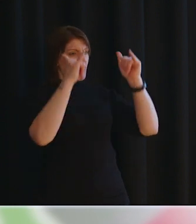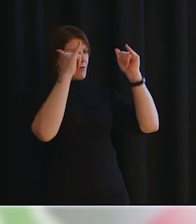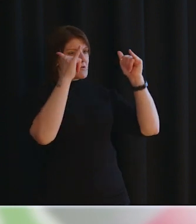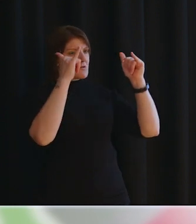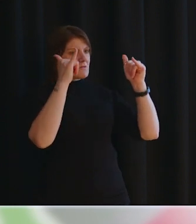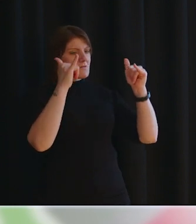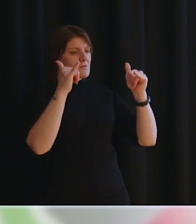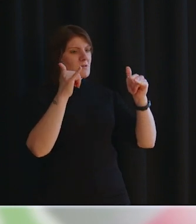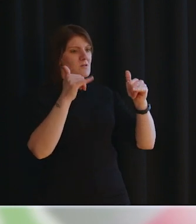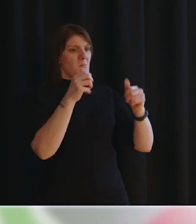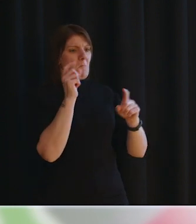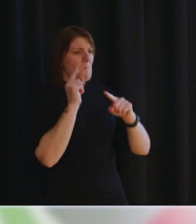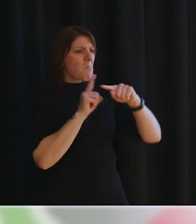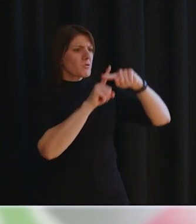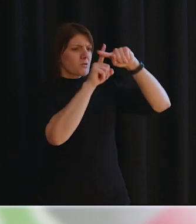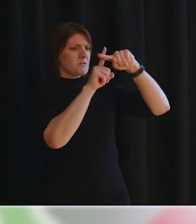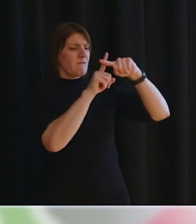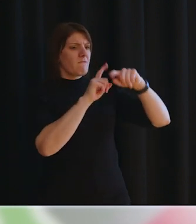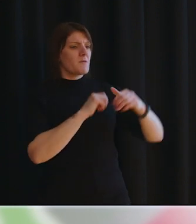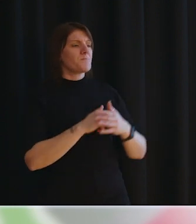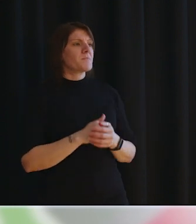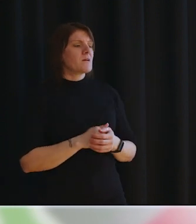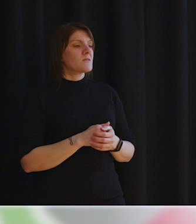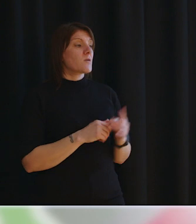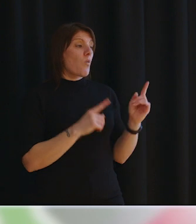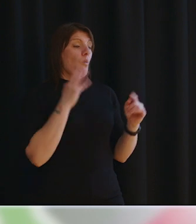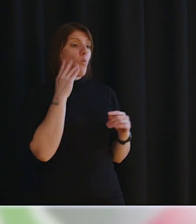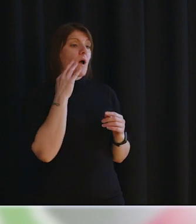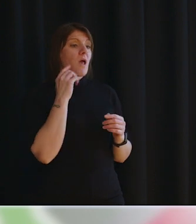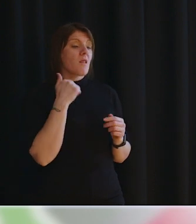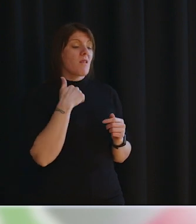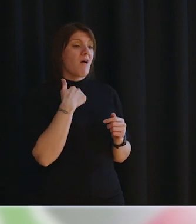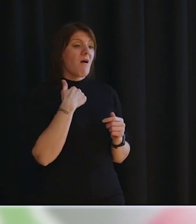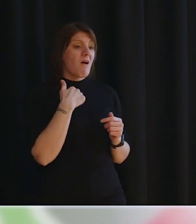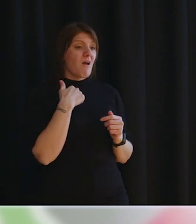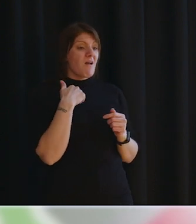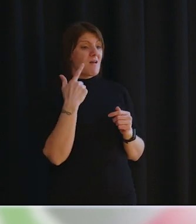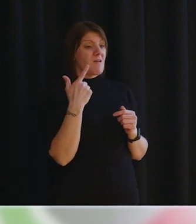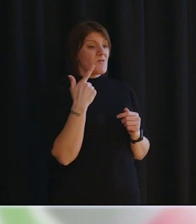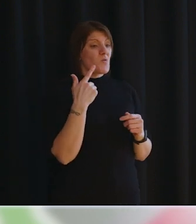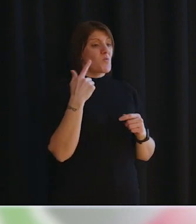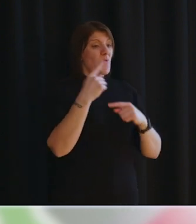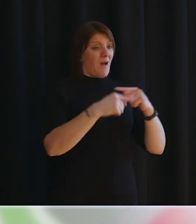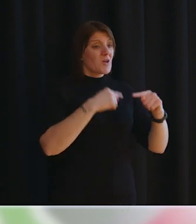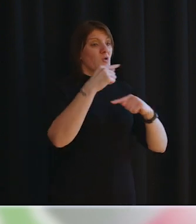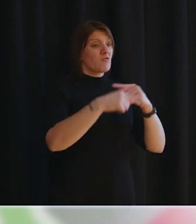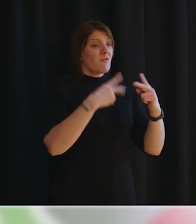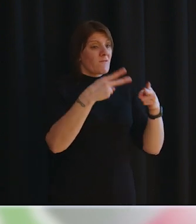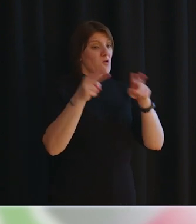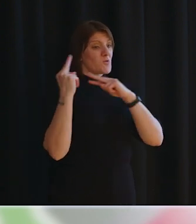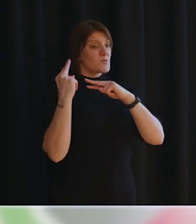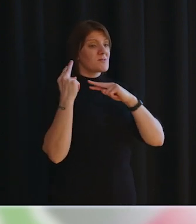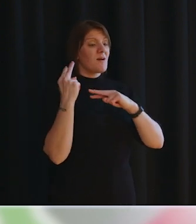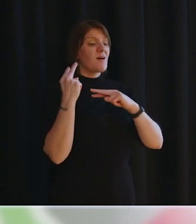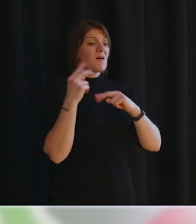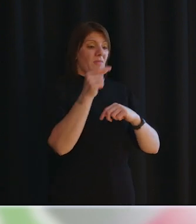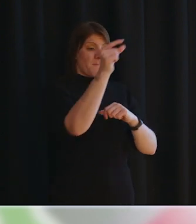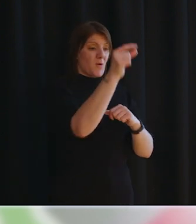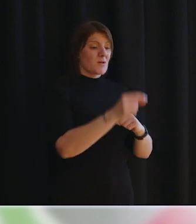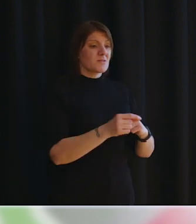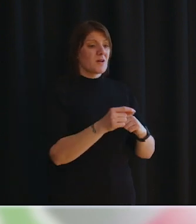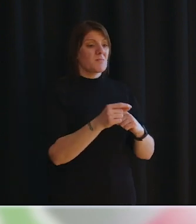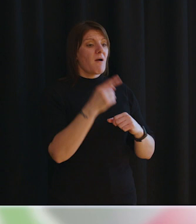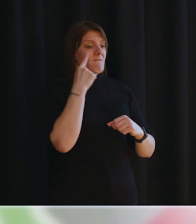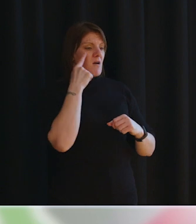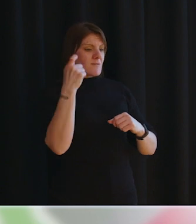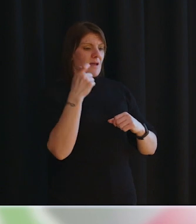Individualised for the pupils. So when I held annual reviews, I would always get their favourite squash, I'd get their favourite biscuit, and I'd put their favourite music on, and I'd go